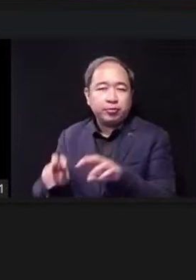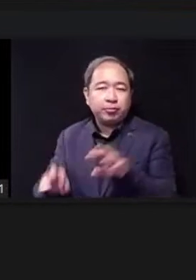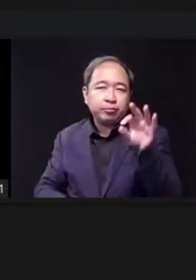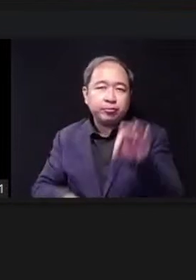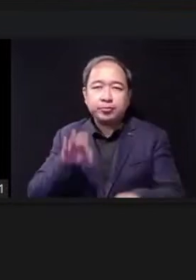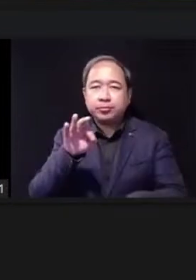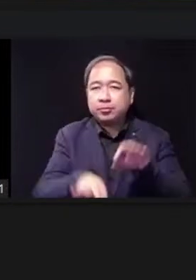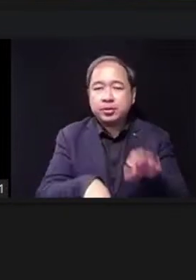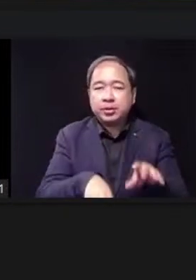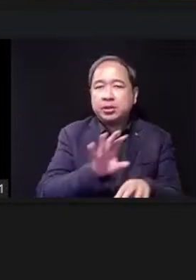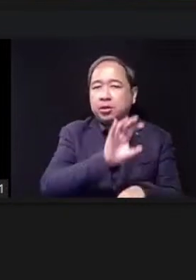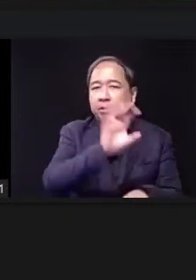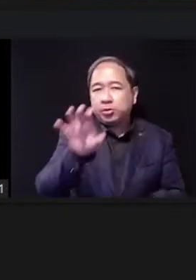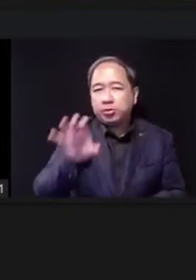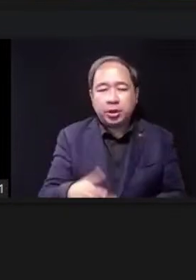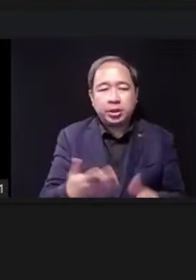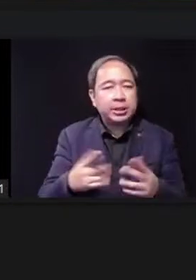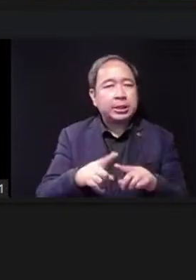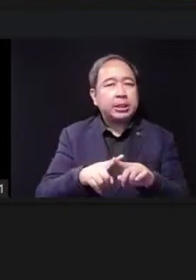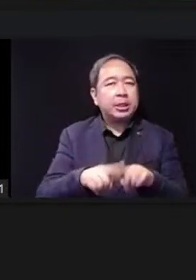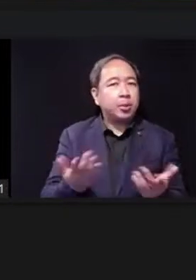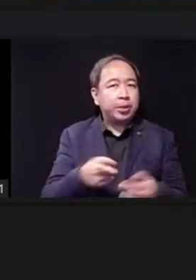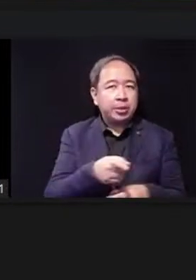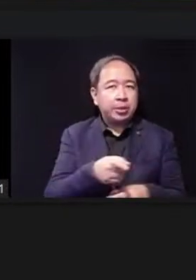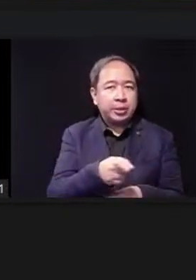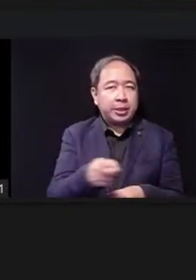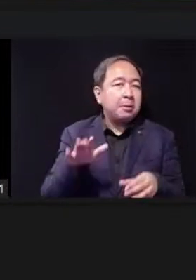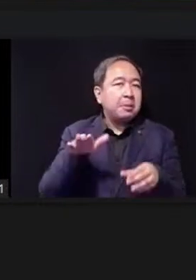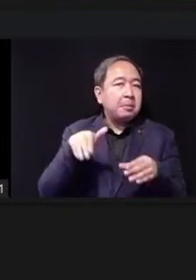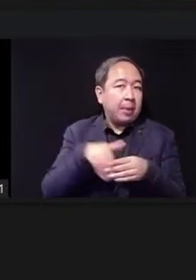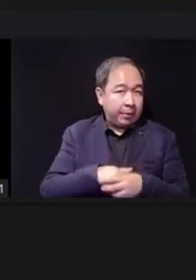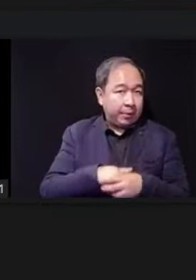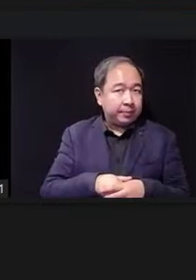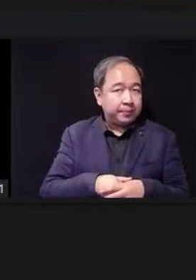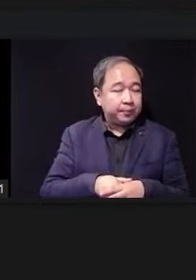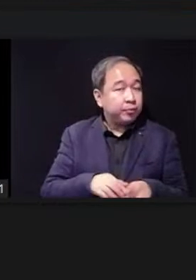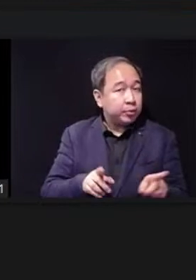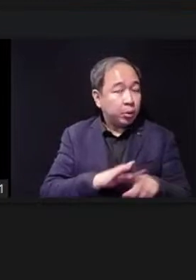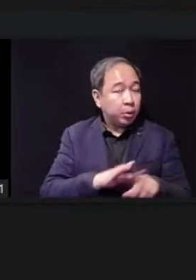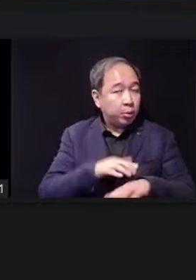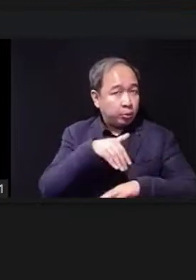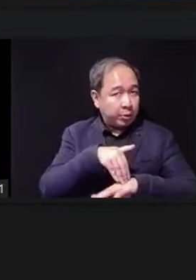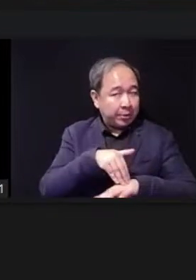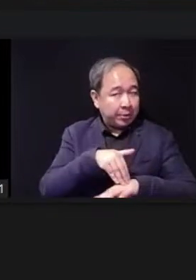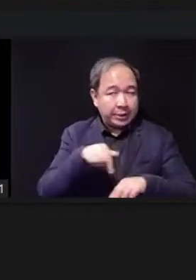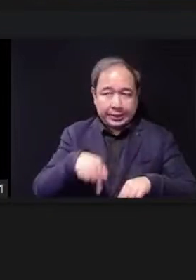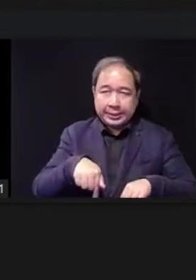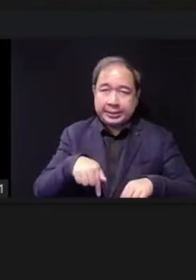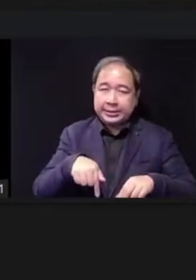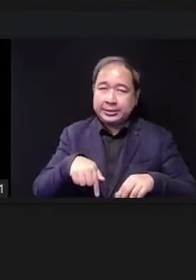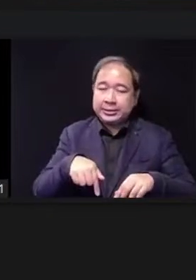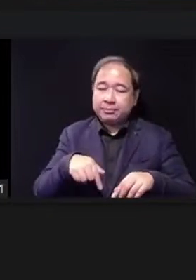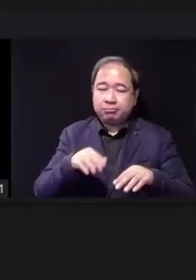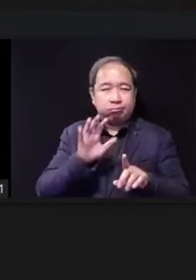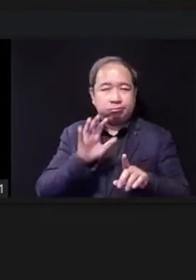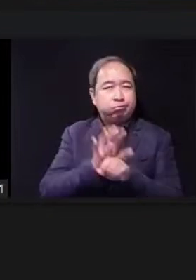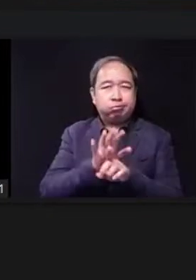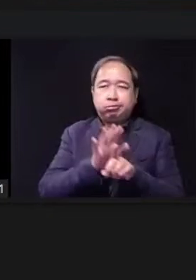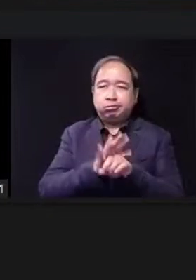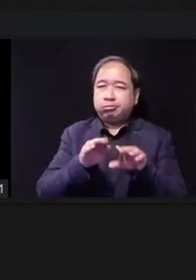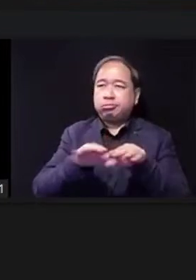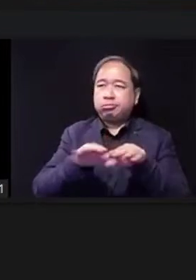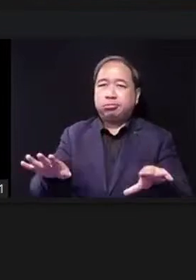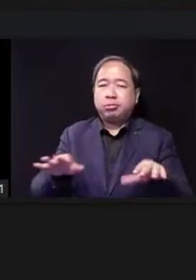regions, depending on where they are a member. And again, just noting for colleagues, this is a very widely known